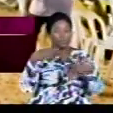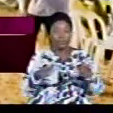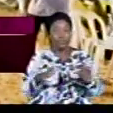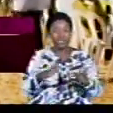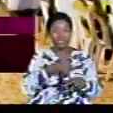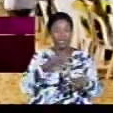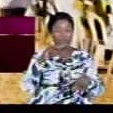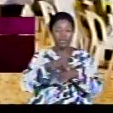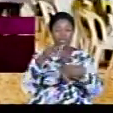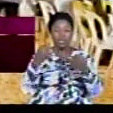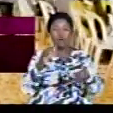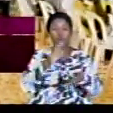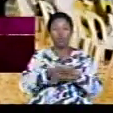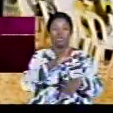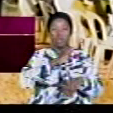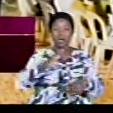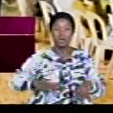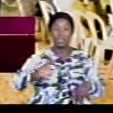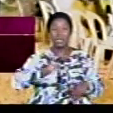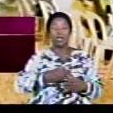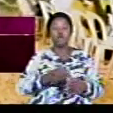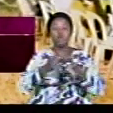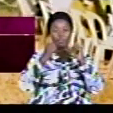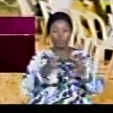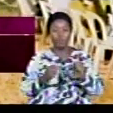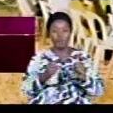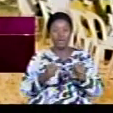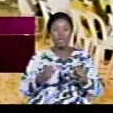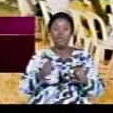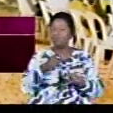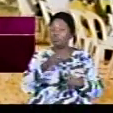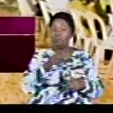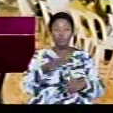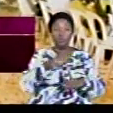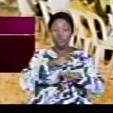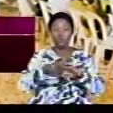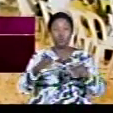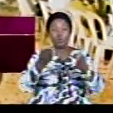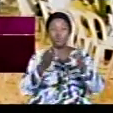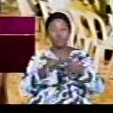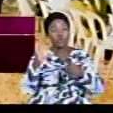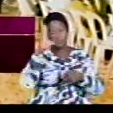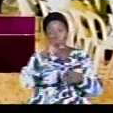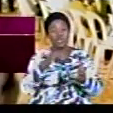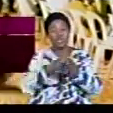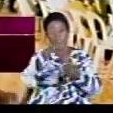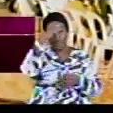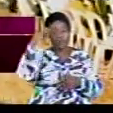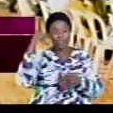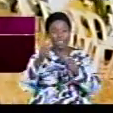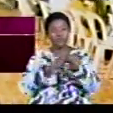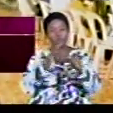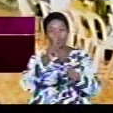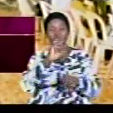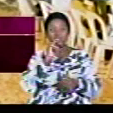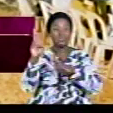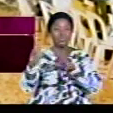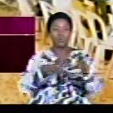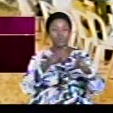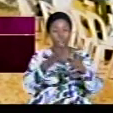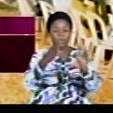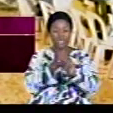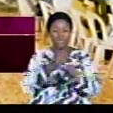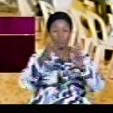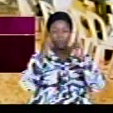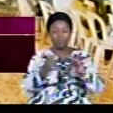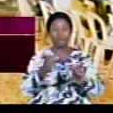told us about the Holy Ghost baptism. You don't want to miss it, because everyone is ready to get power from Christ. And